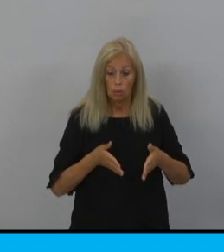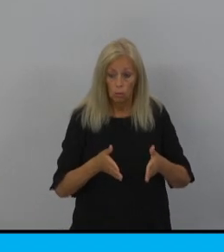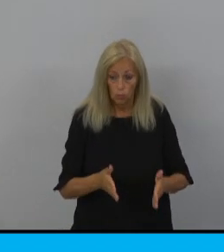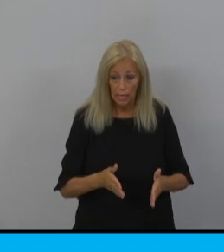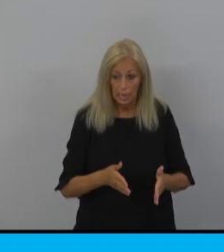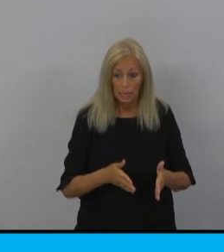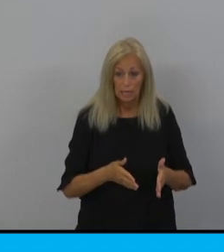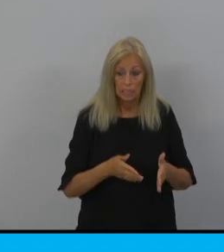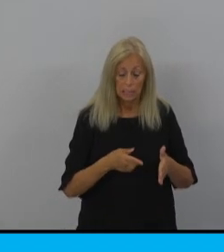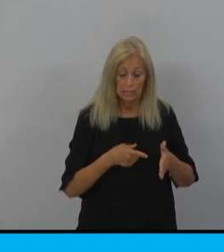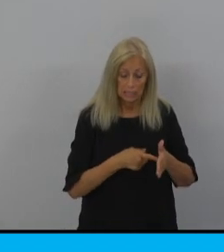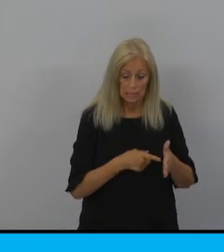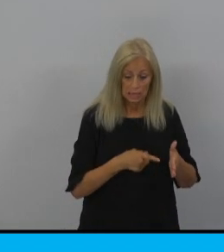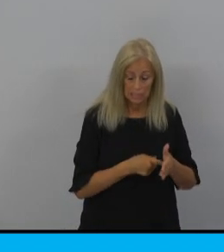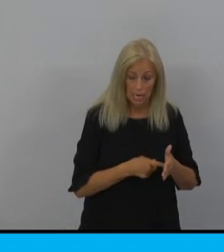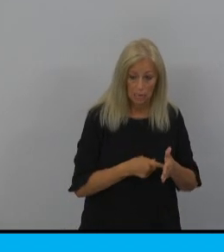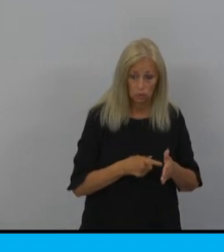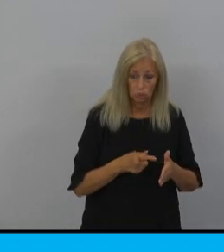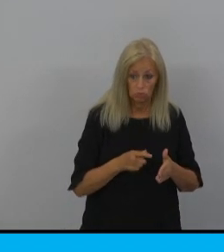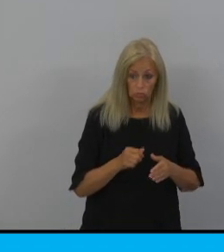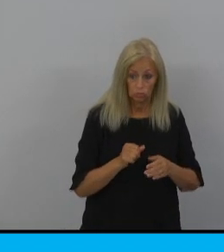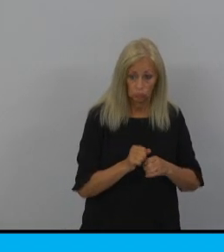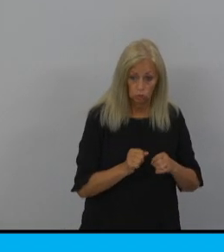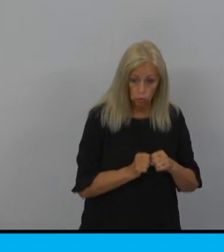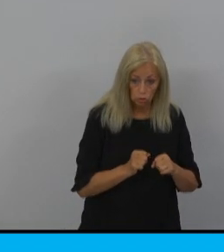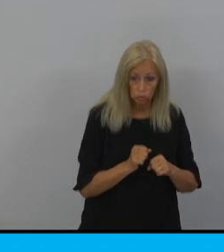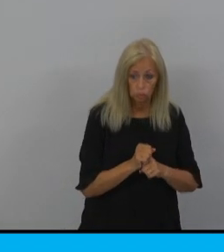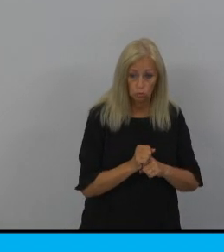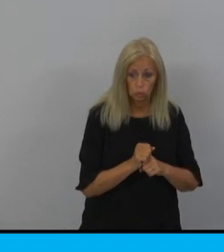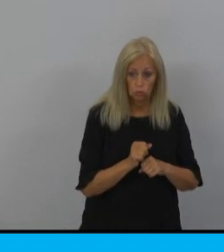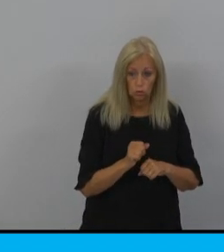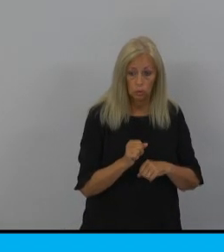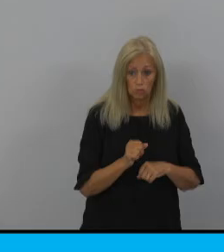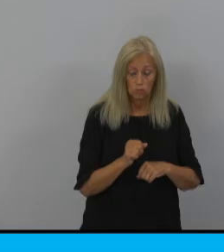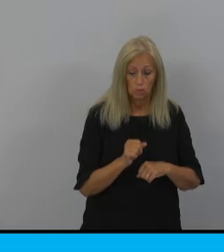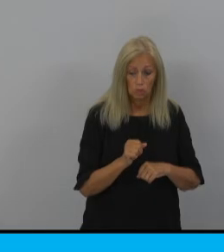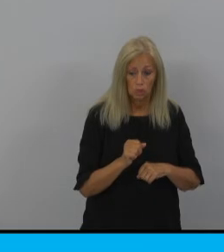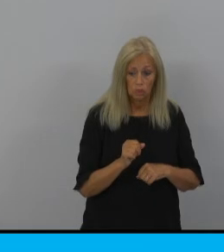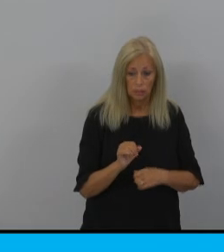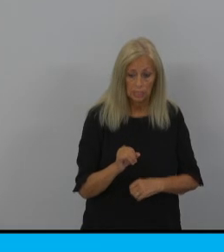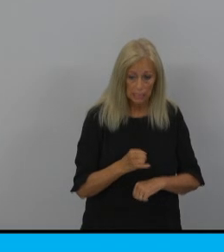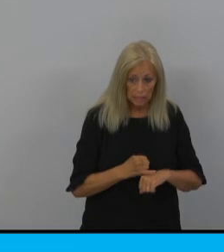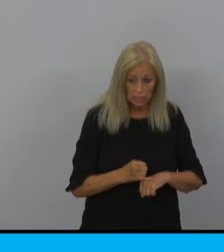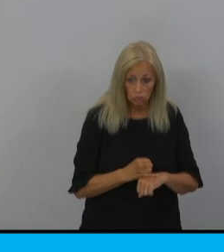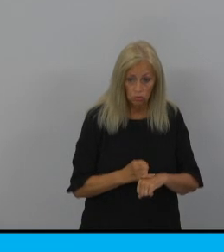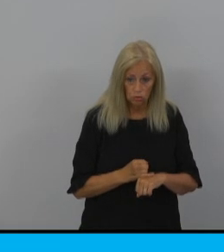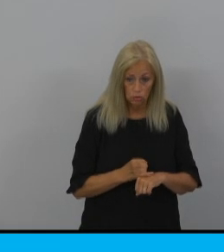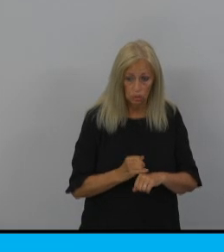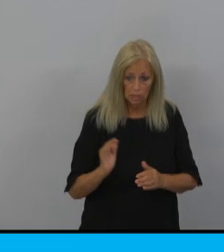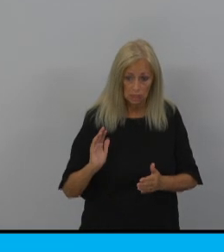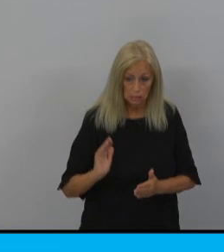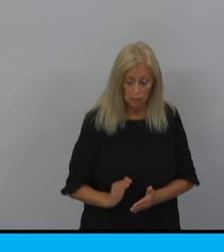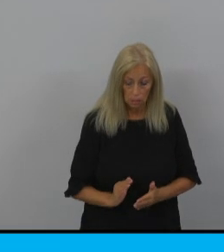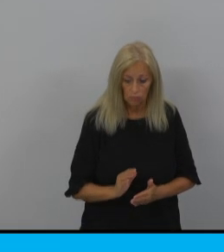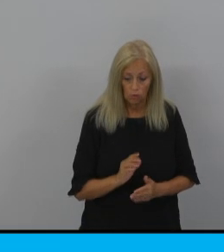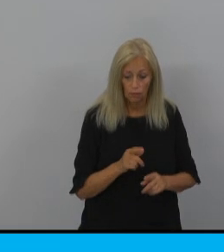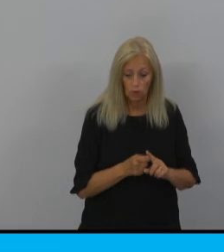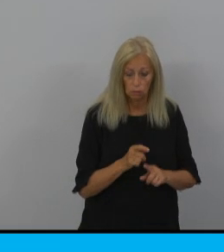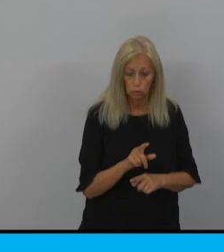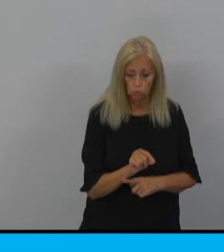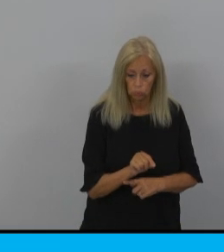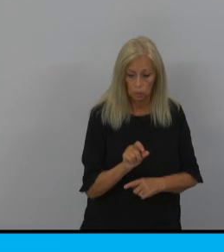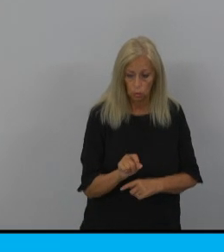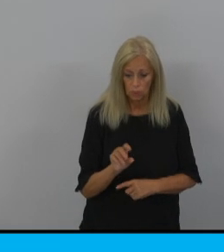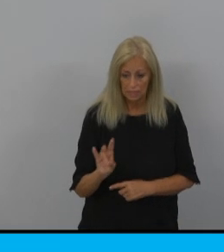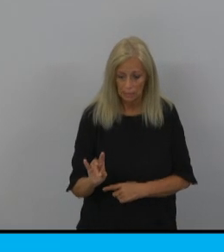structured, the investment interest revenue is coming down considerably from 20.7 million down